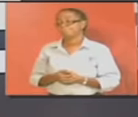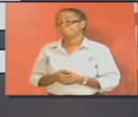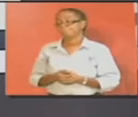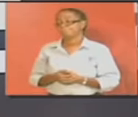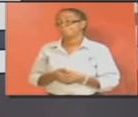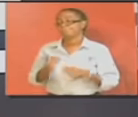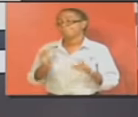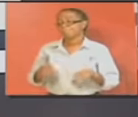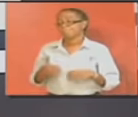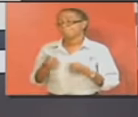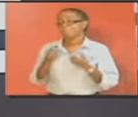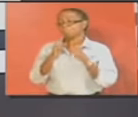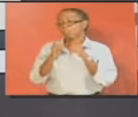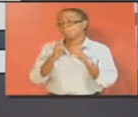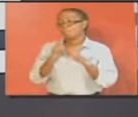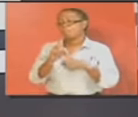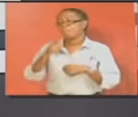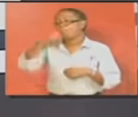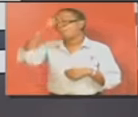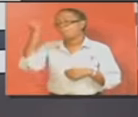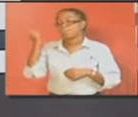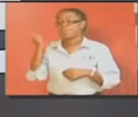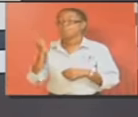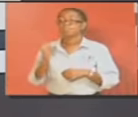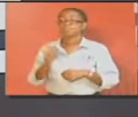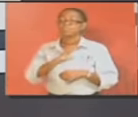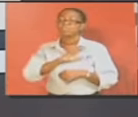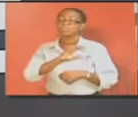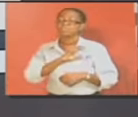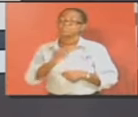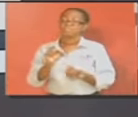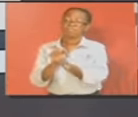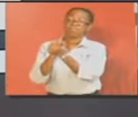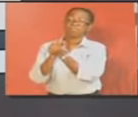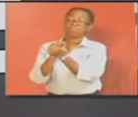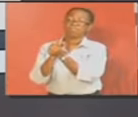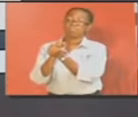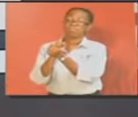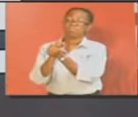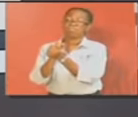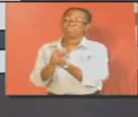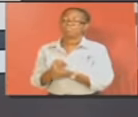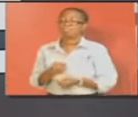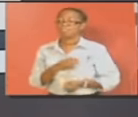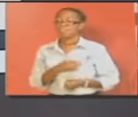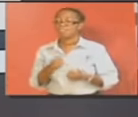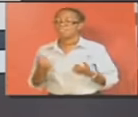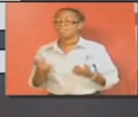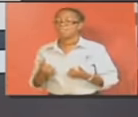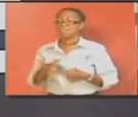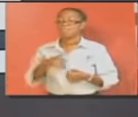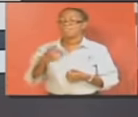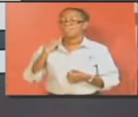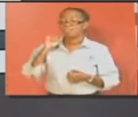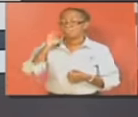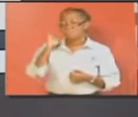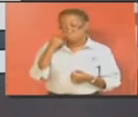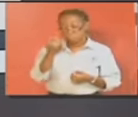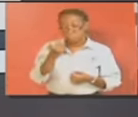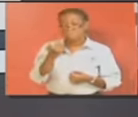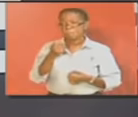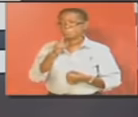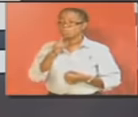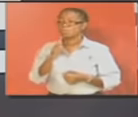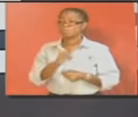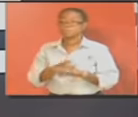the whatever else from the police, that going through that phase, and I'm pretty sure that they may not want to find themselves in that position